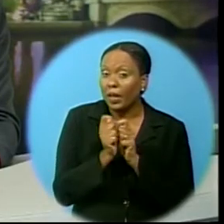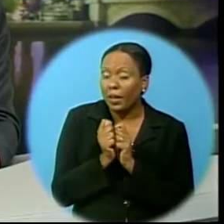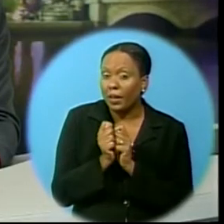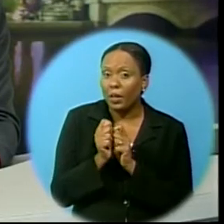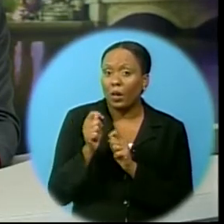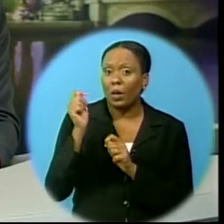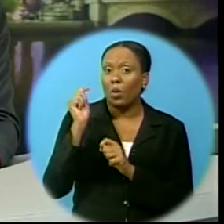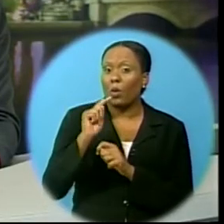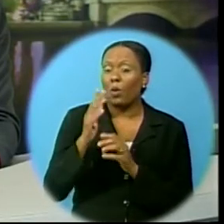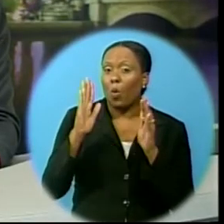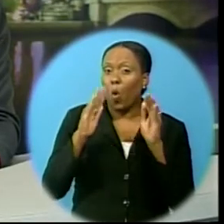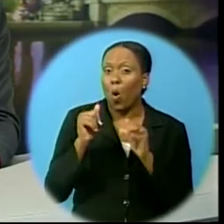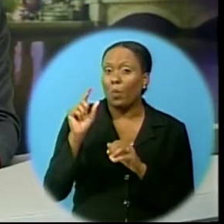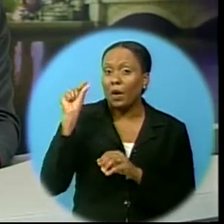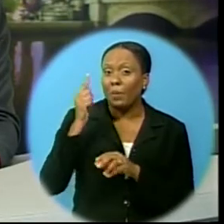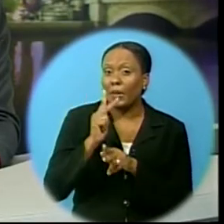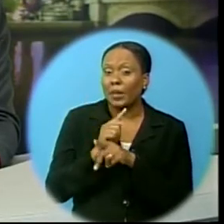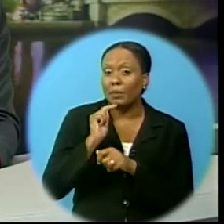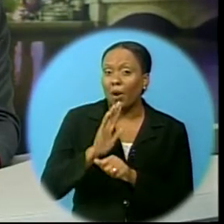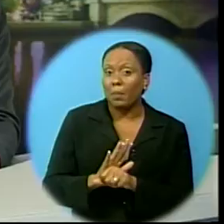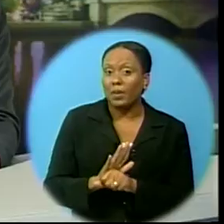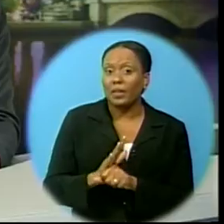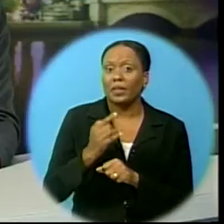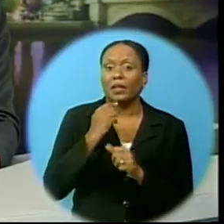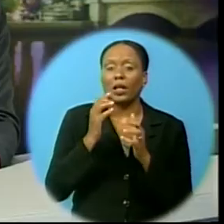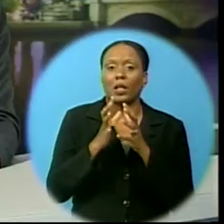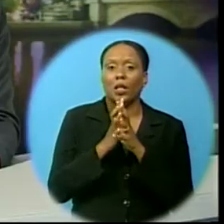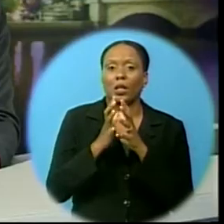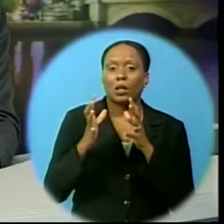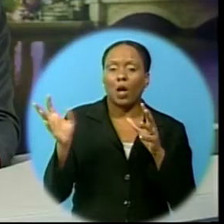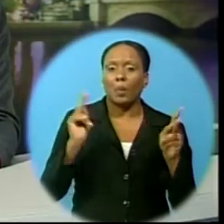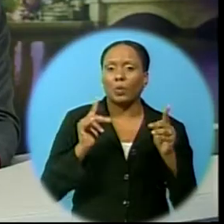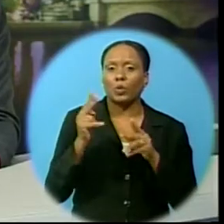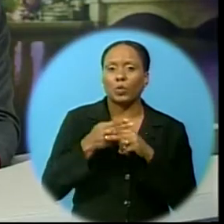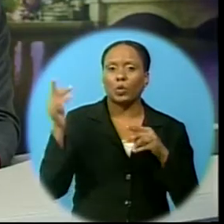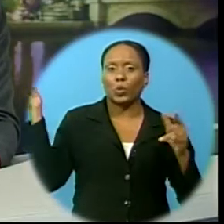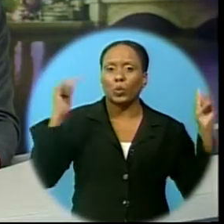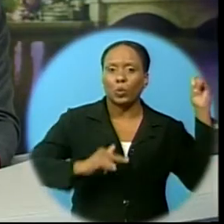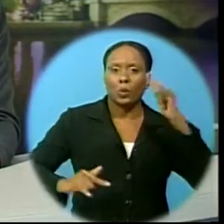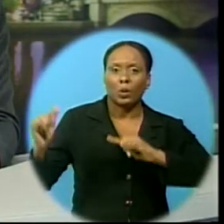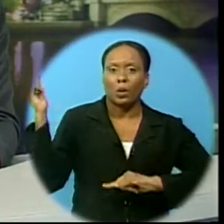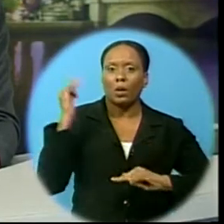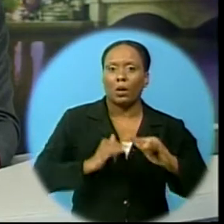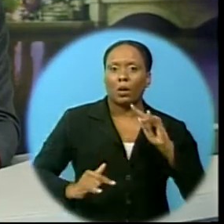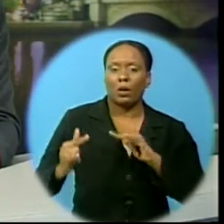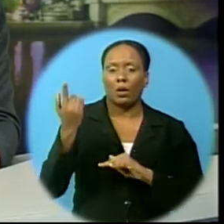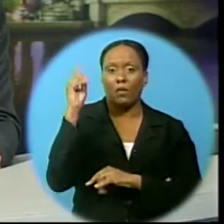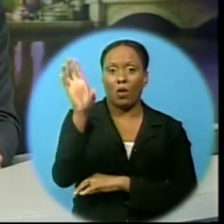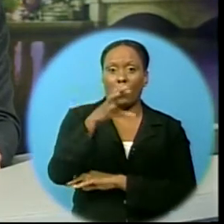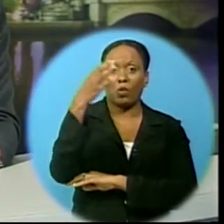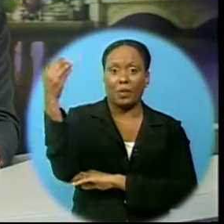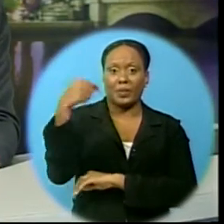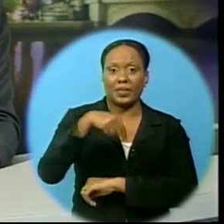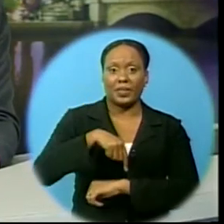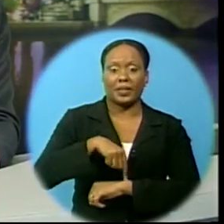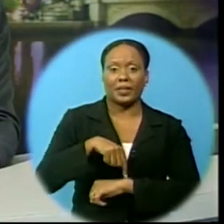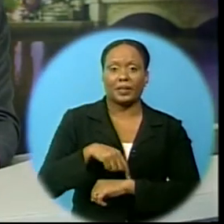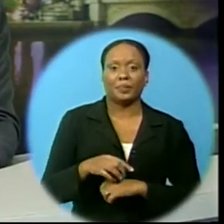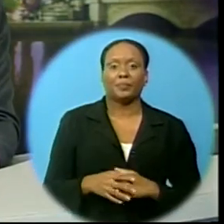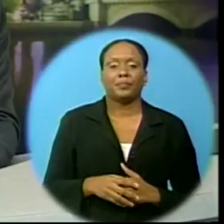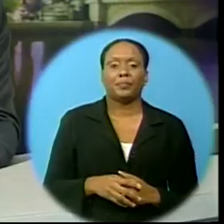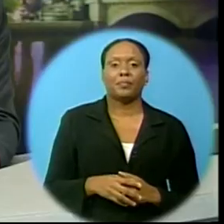tourist season will be starting shortly, noting that air traffic controllers are vital to ensuring thousands of tourists visit these